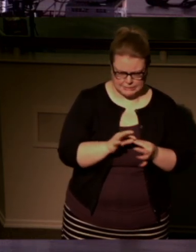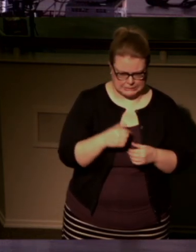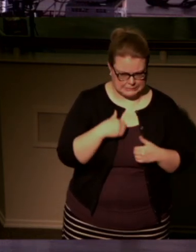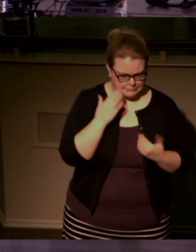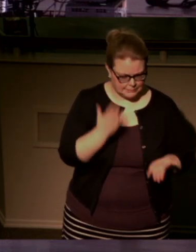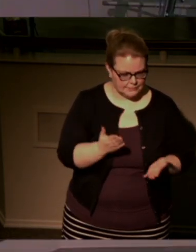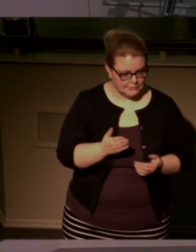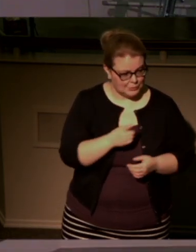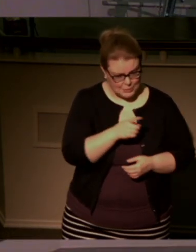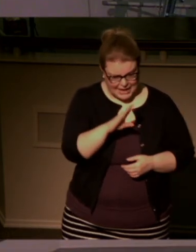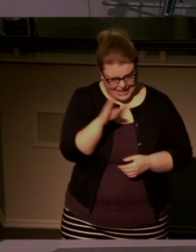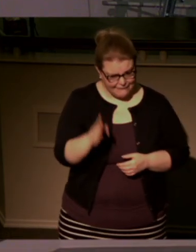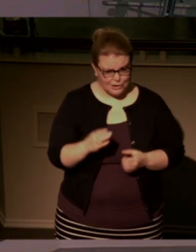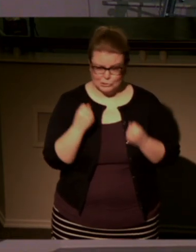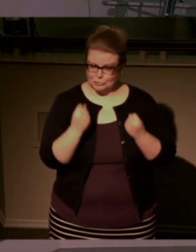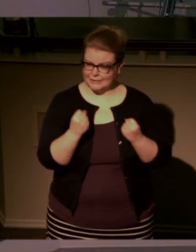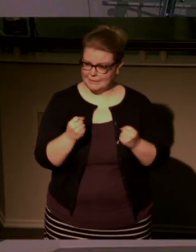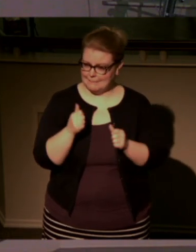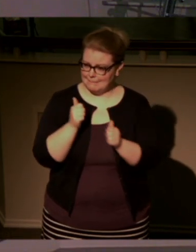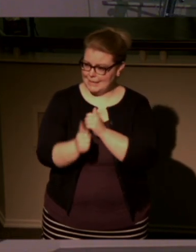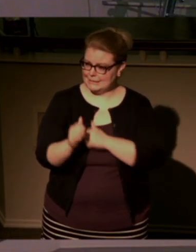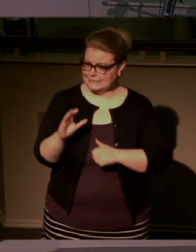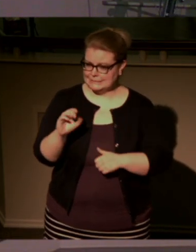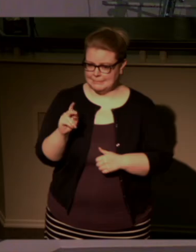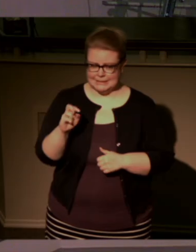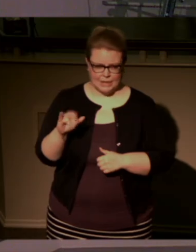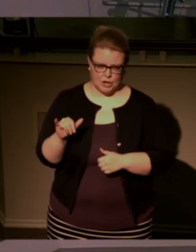You're telling me you've never driven by a